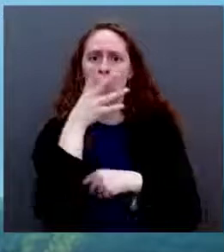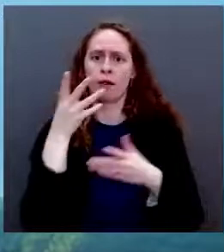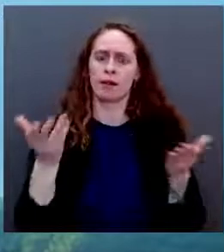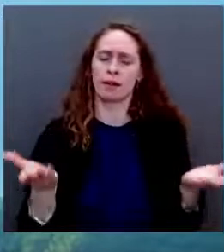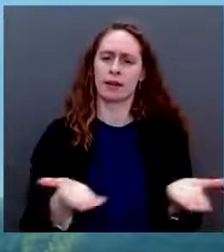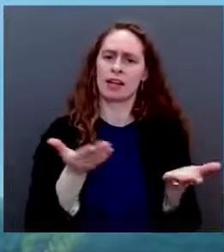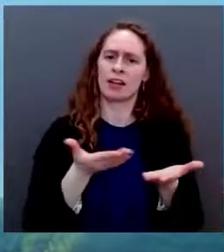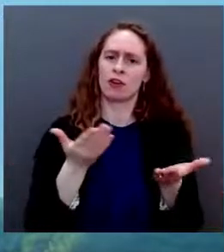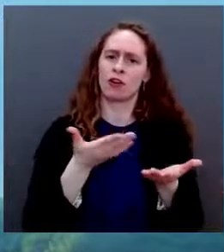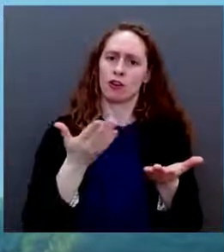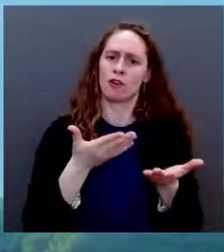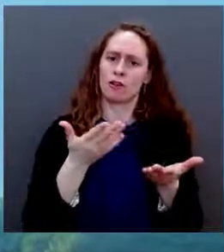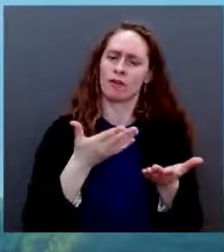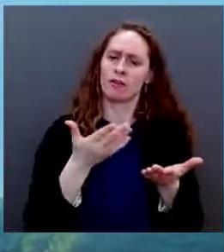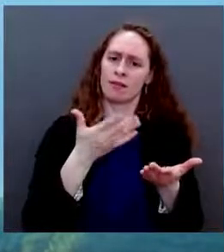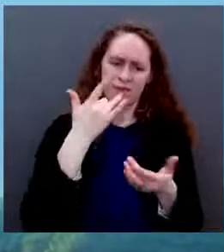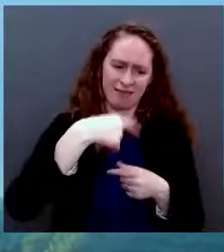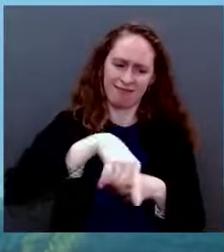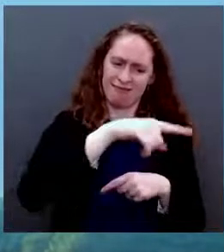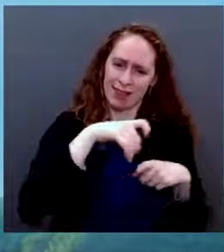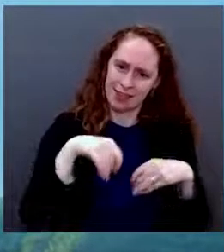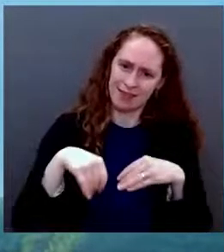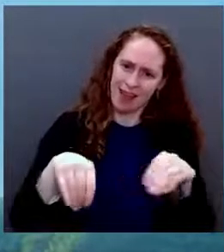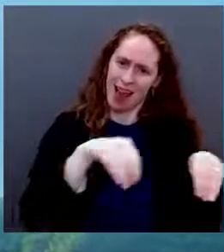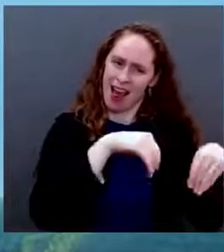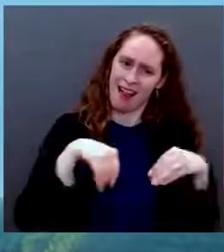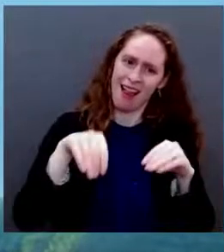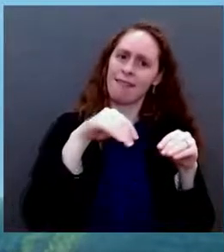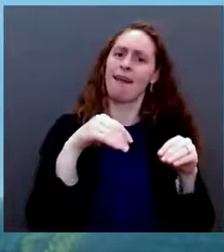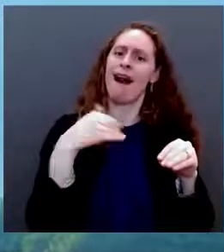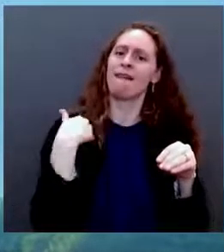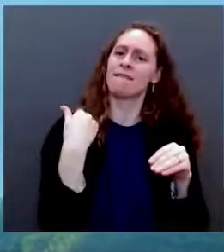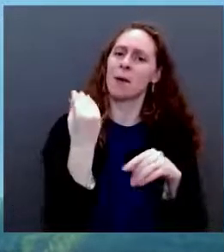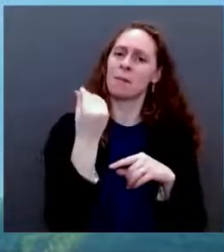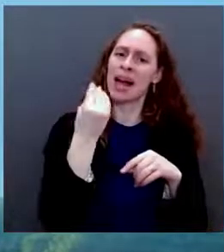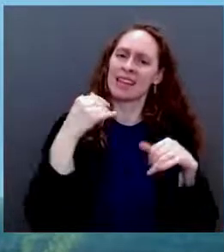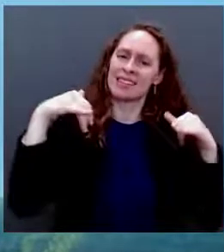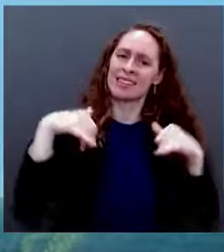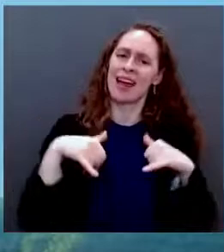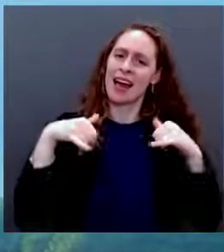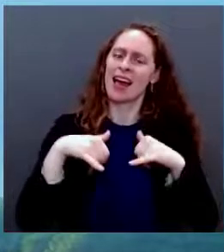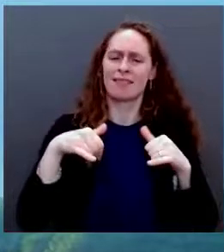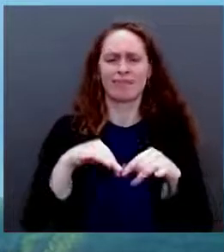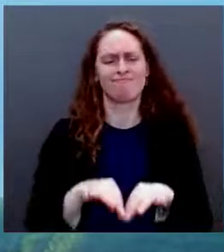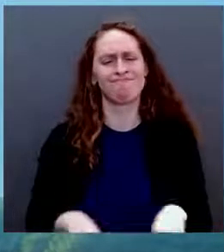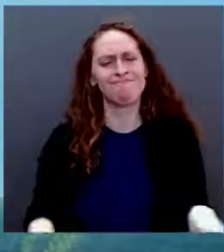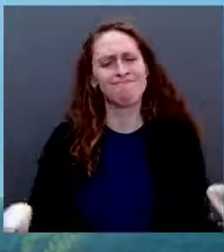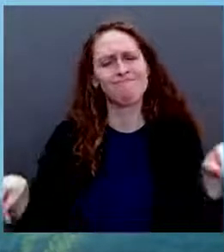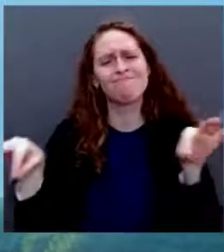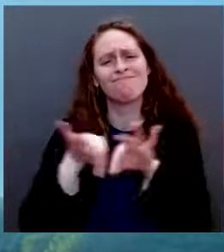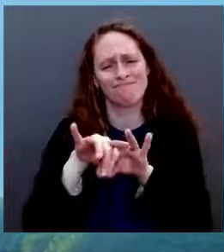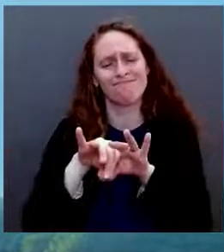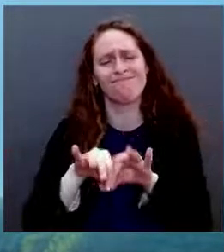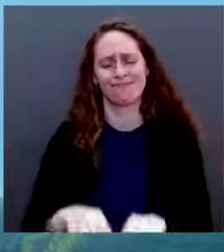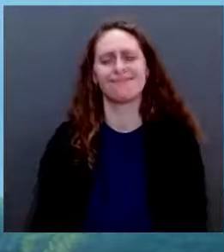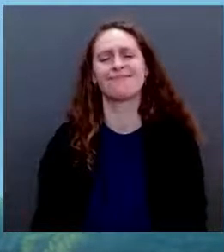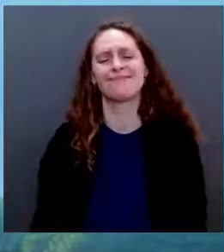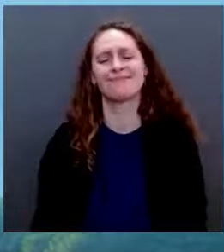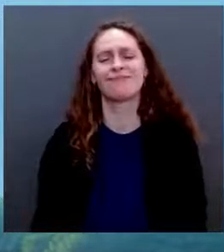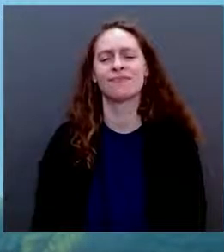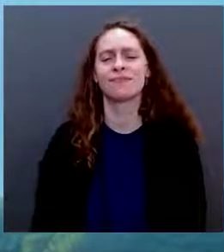wealth is being generated. For far too long, we've had an extraction economy in rural America where these guys work